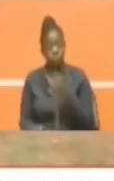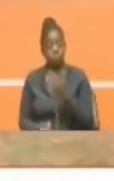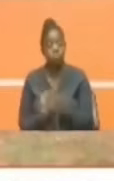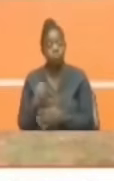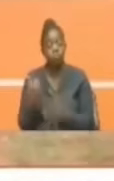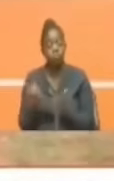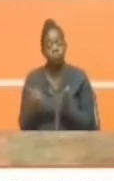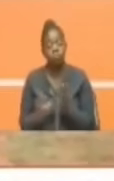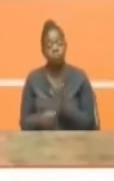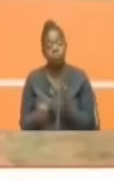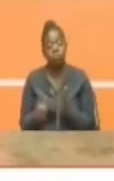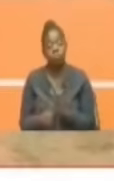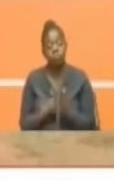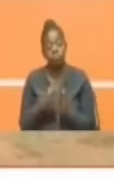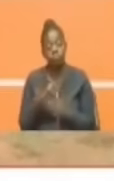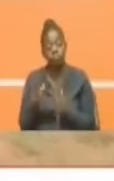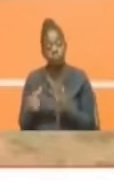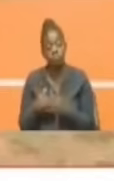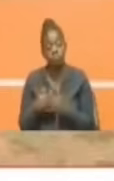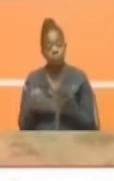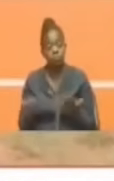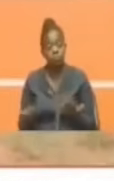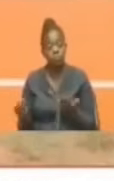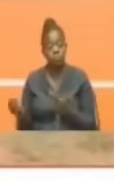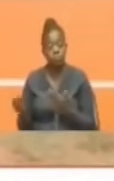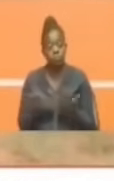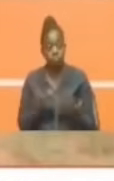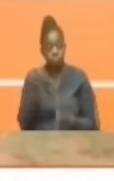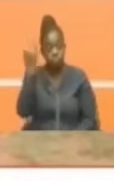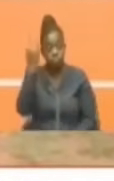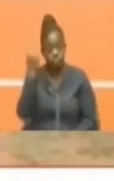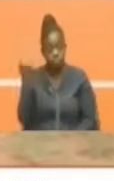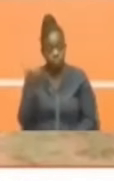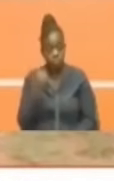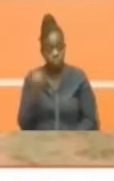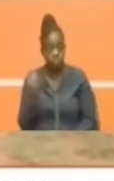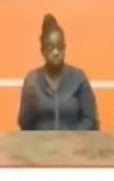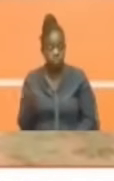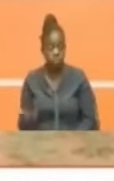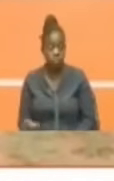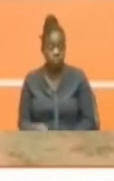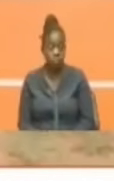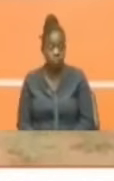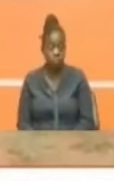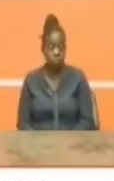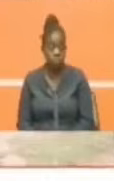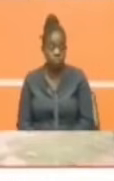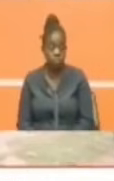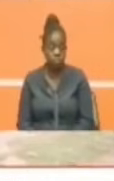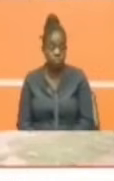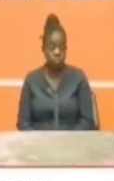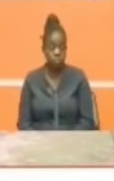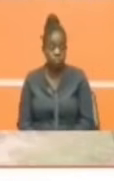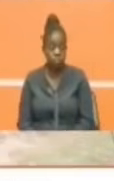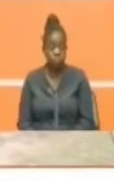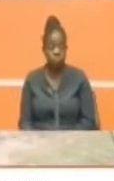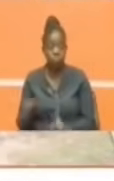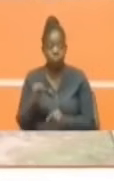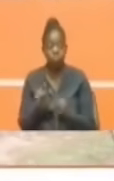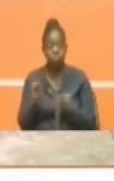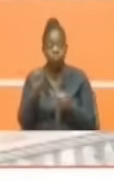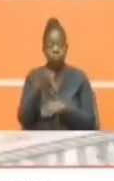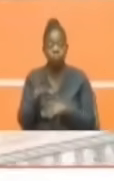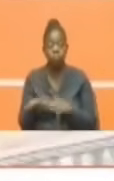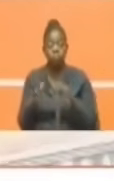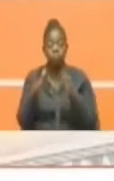kube yavaako obuzibu bwonna ate yitanaletebwa mu kkooti ate n'okumanya gyali tebakola ki tebamanyi abantu bakira ennyumba za